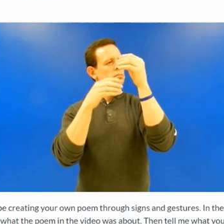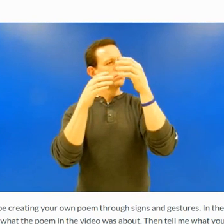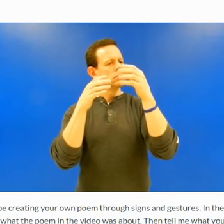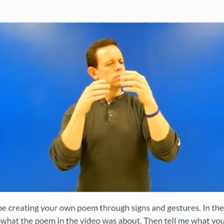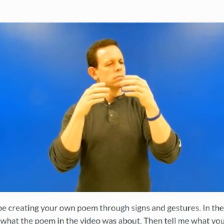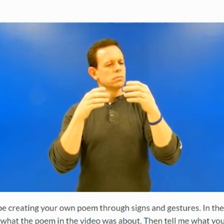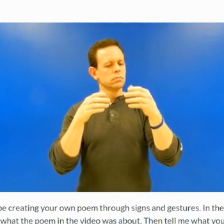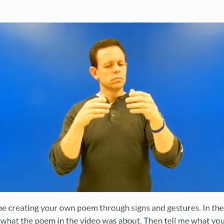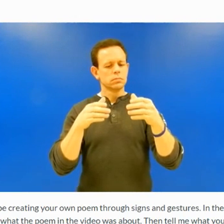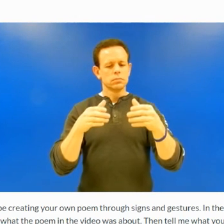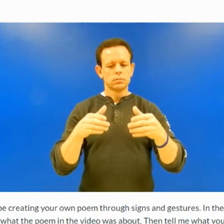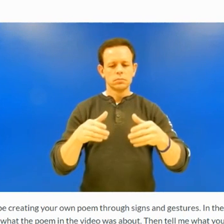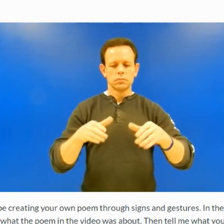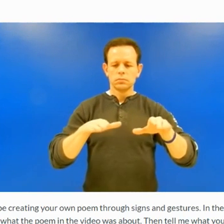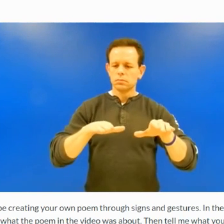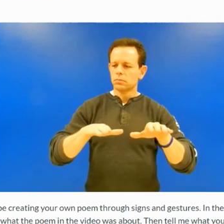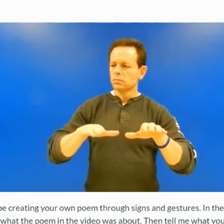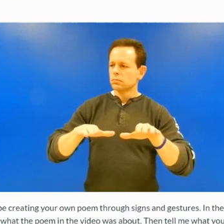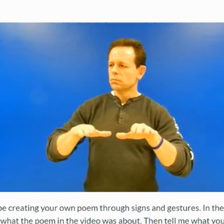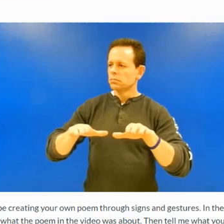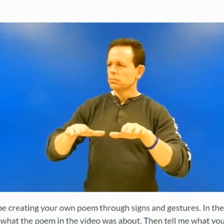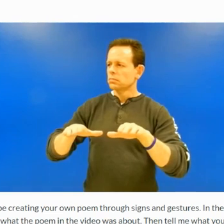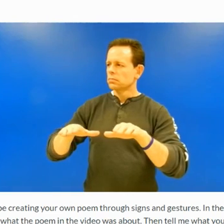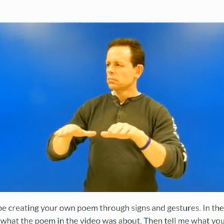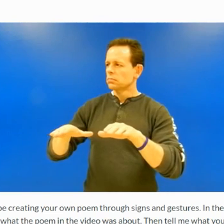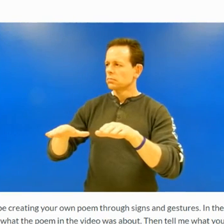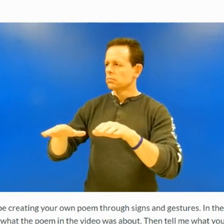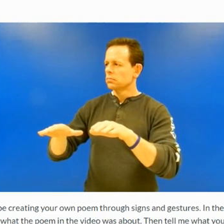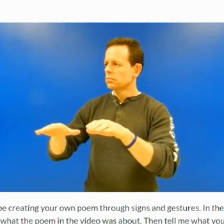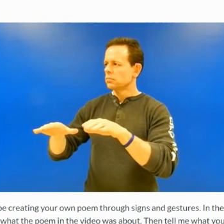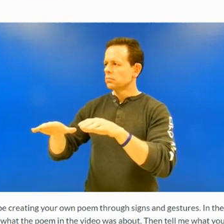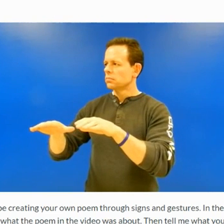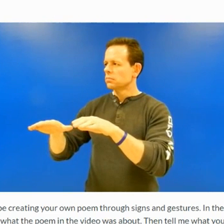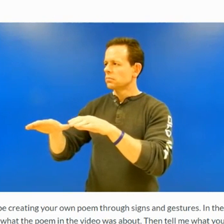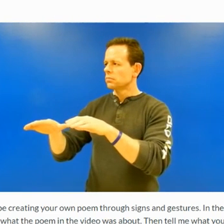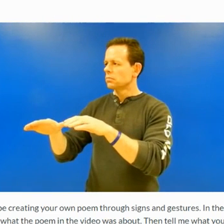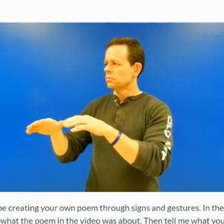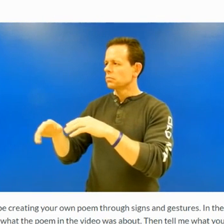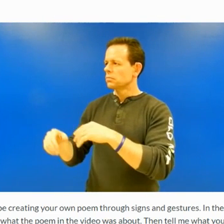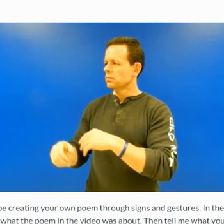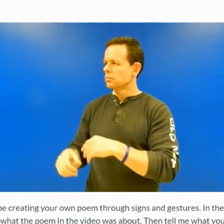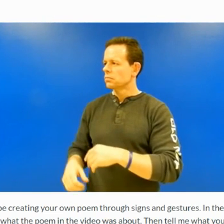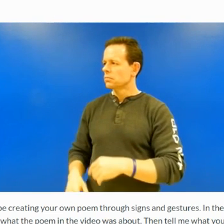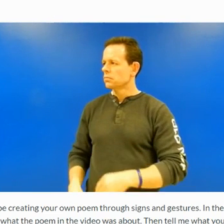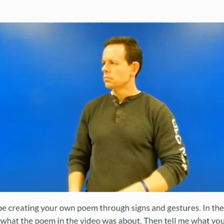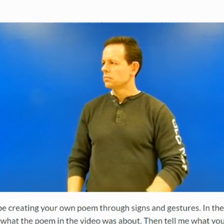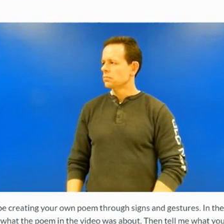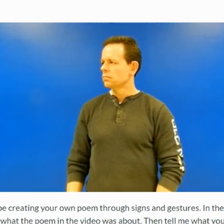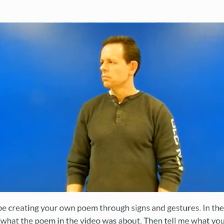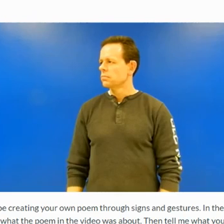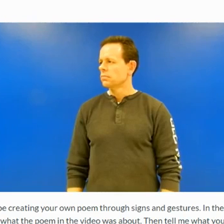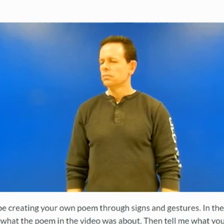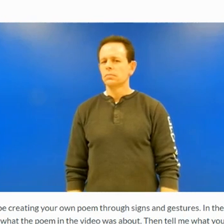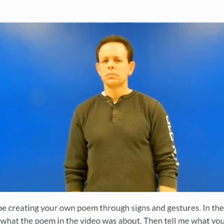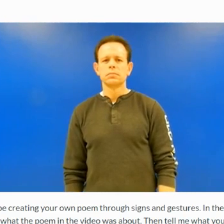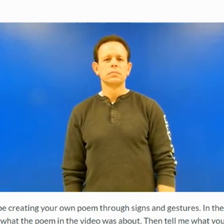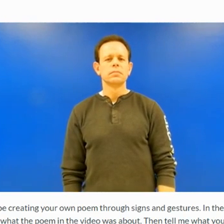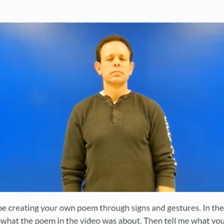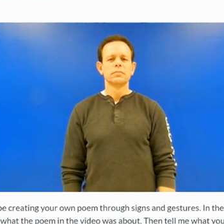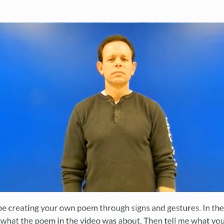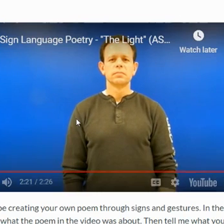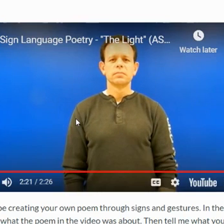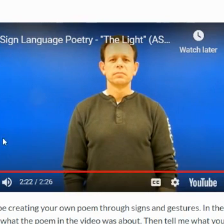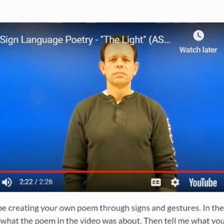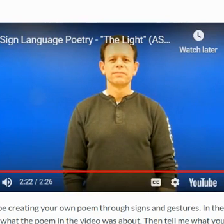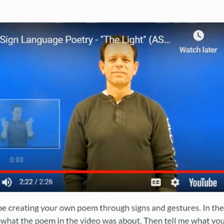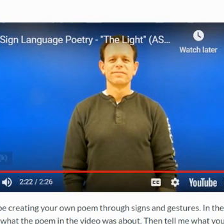we are listening. It helps us kind of tune in, so that using the similar hand shapes helps us to kind of watch